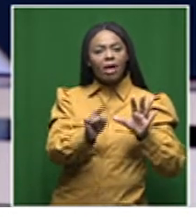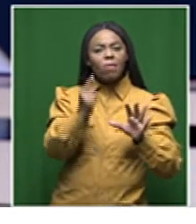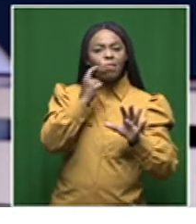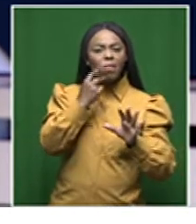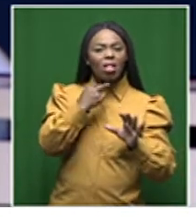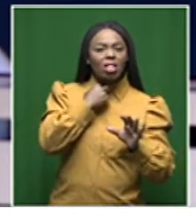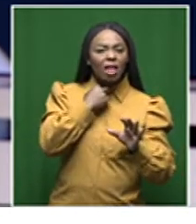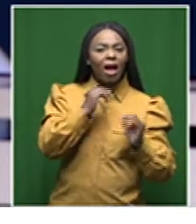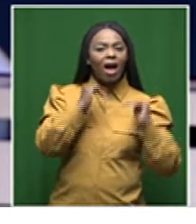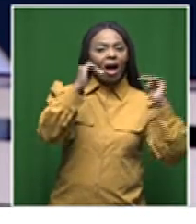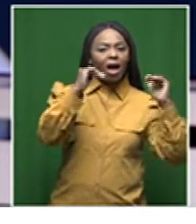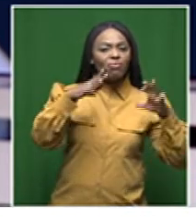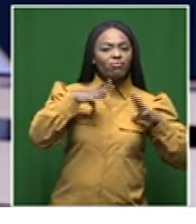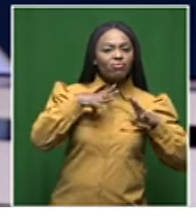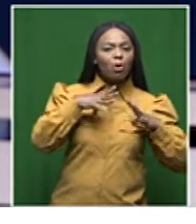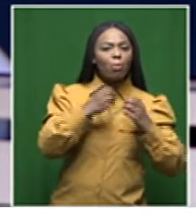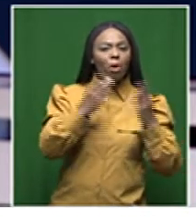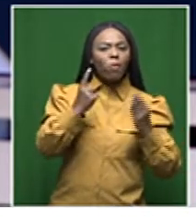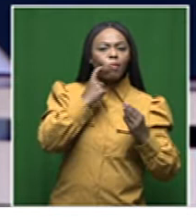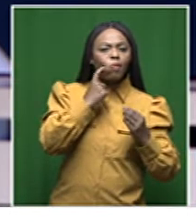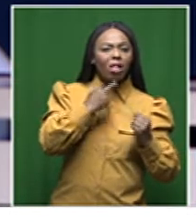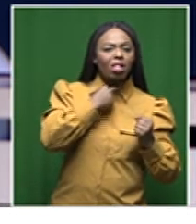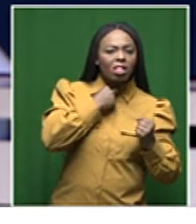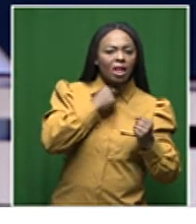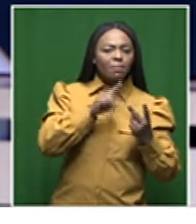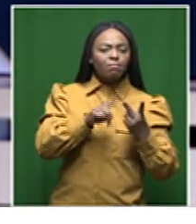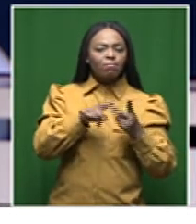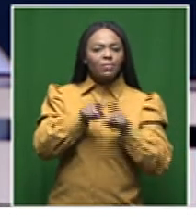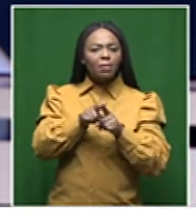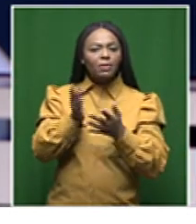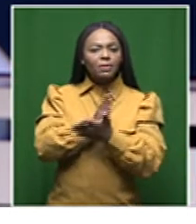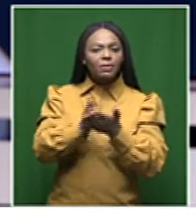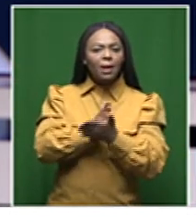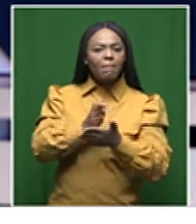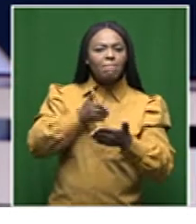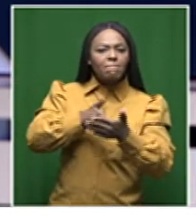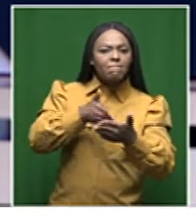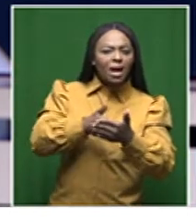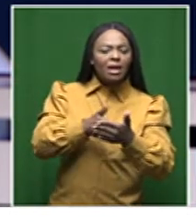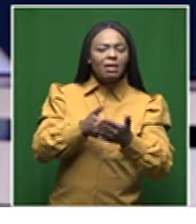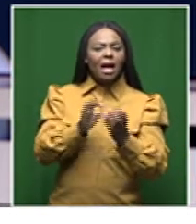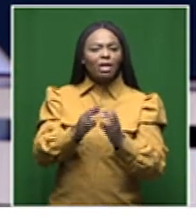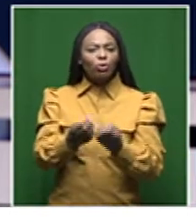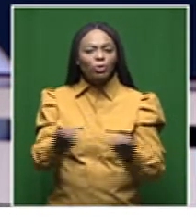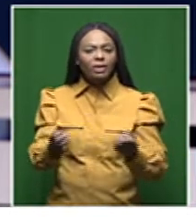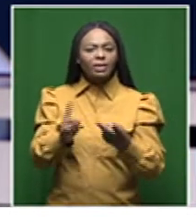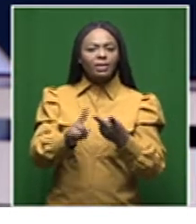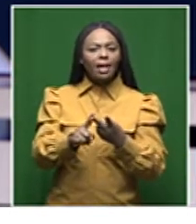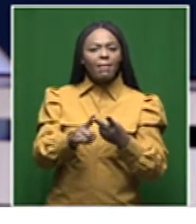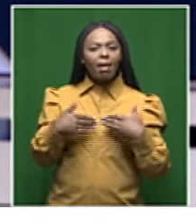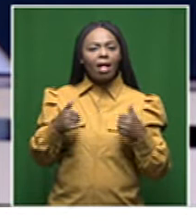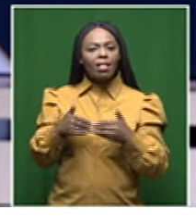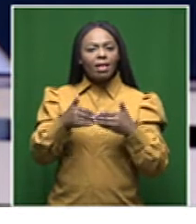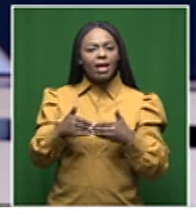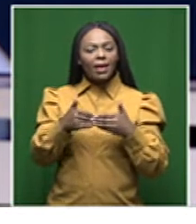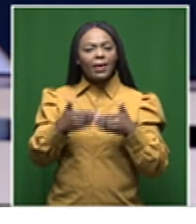countries than in the developed world, and this is due to several factors, including poor access to assisted reproductive techniques and proper health care. Now, many